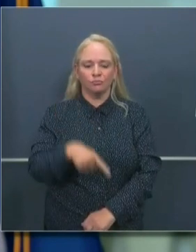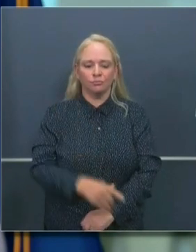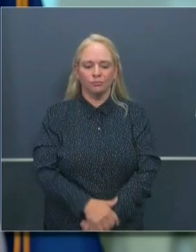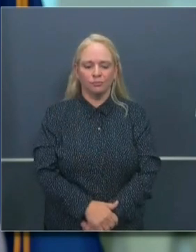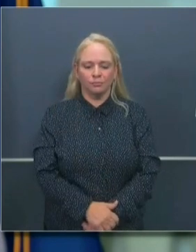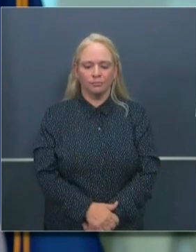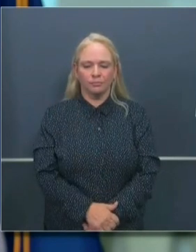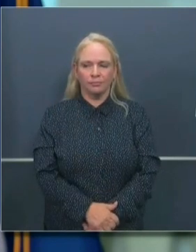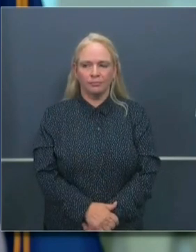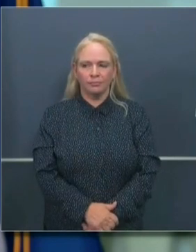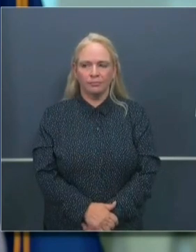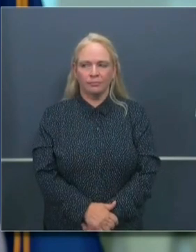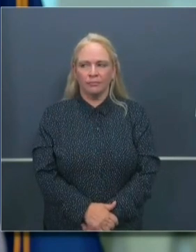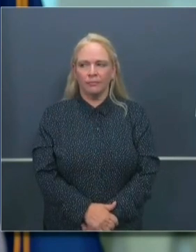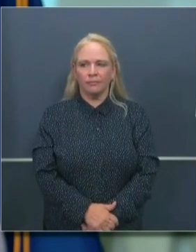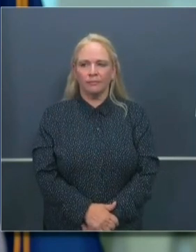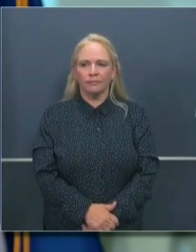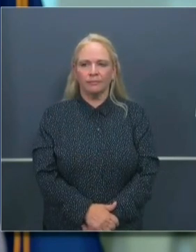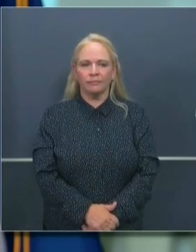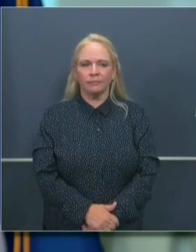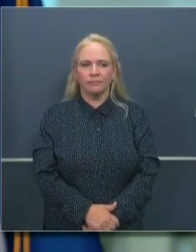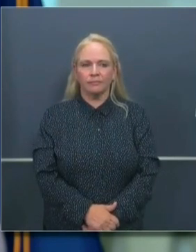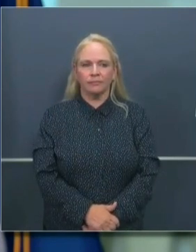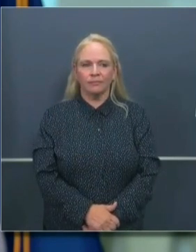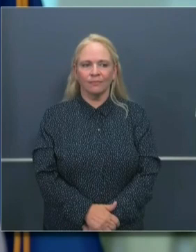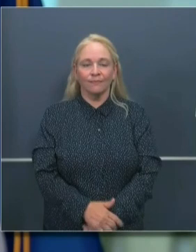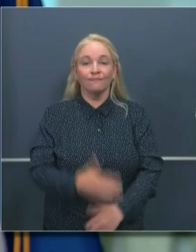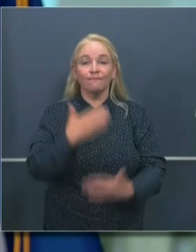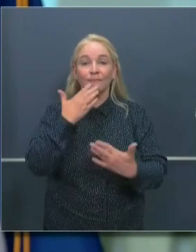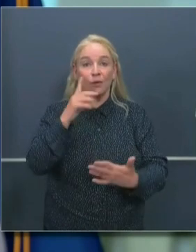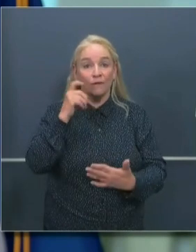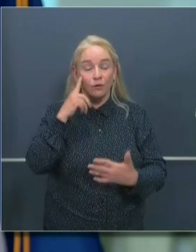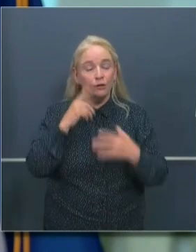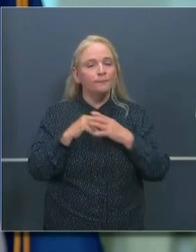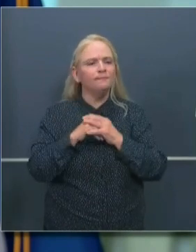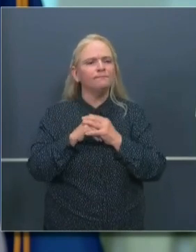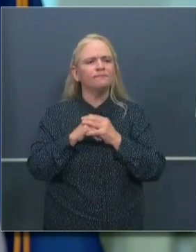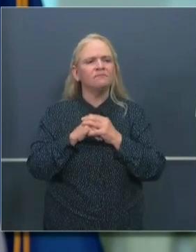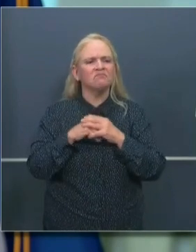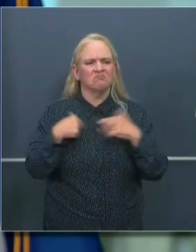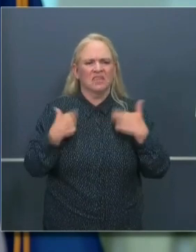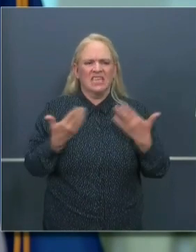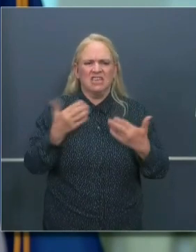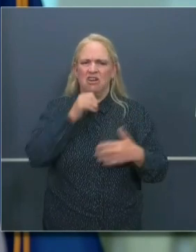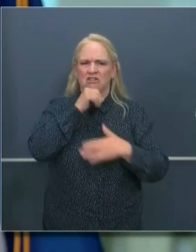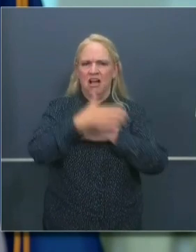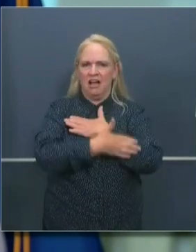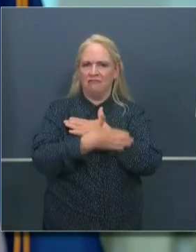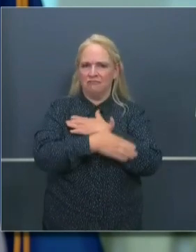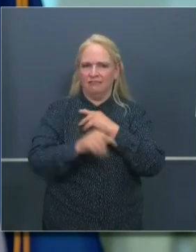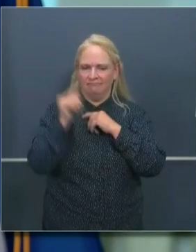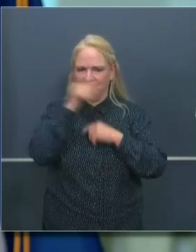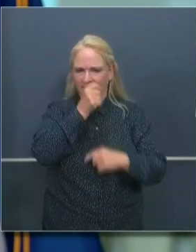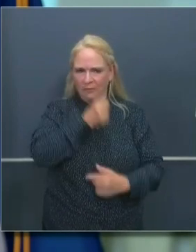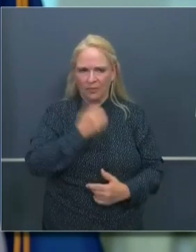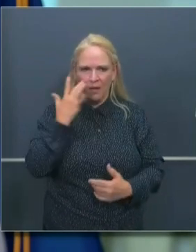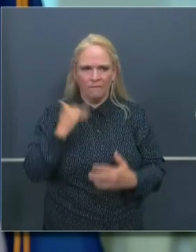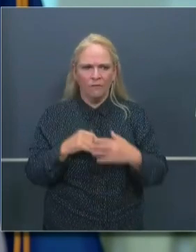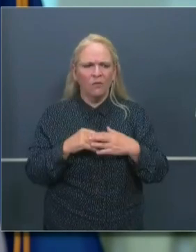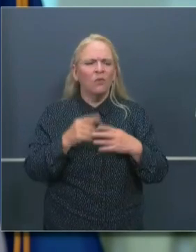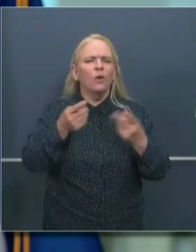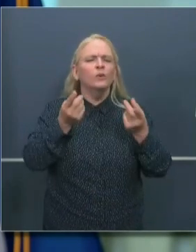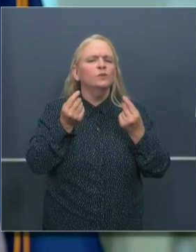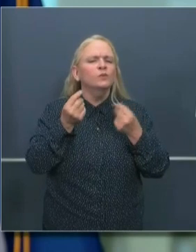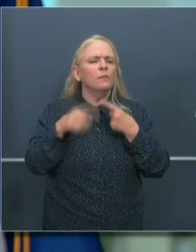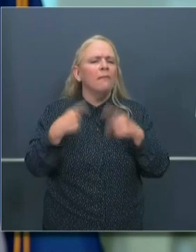Hi, Governor. Thank you for taking my questions. I'm calling down here from Orange County and just wanted to know what will be done about Orange County's past